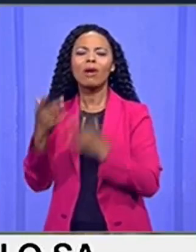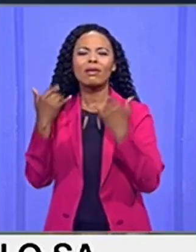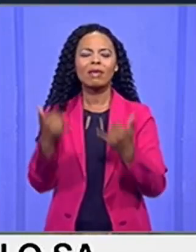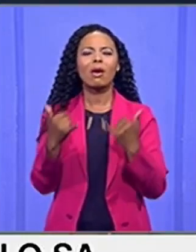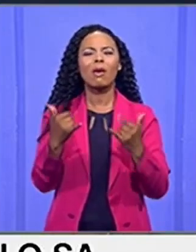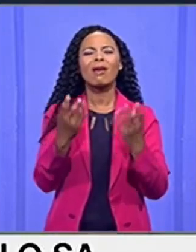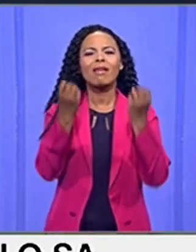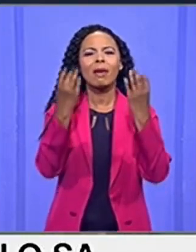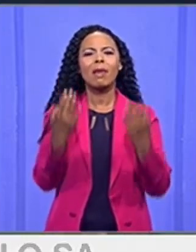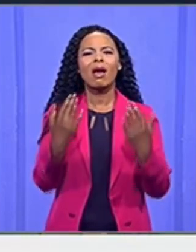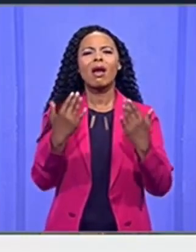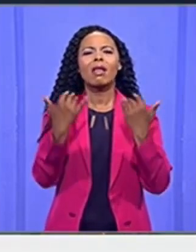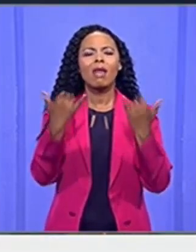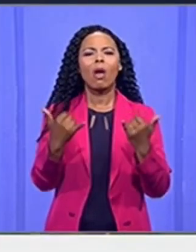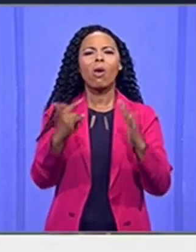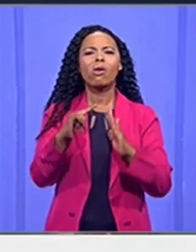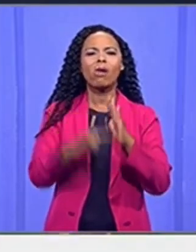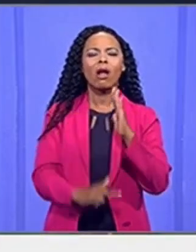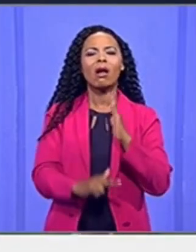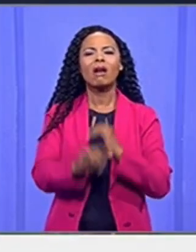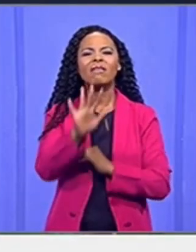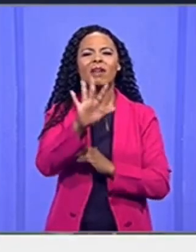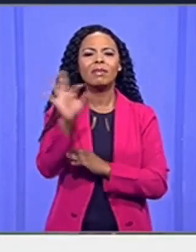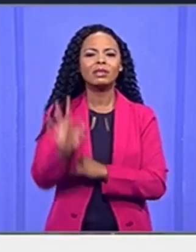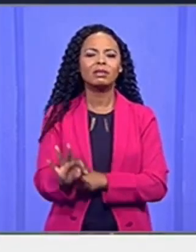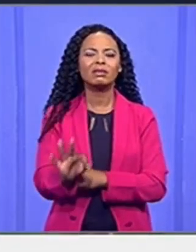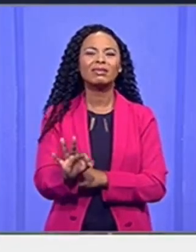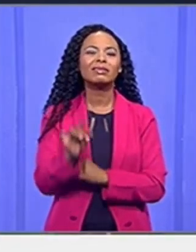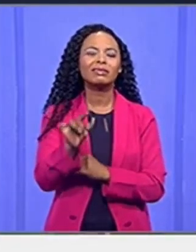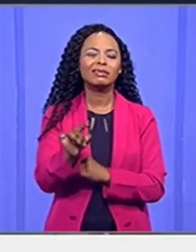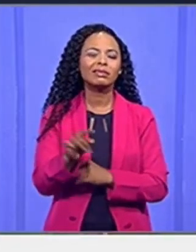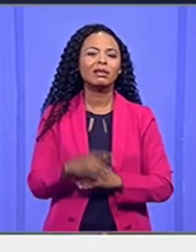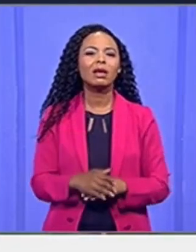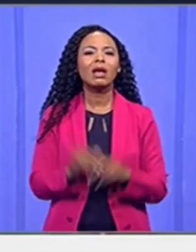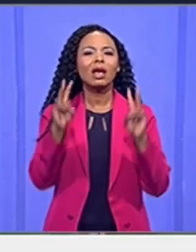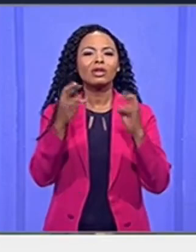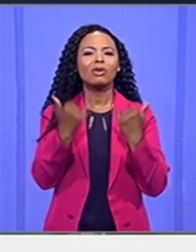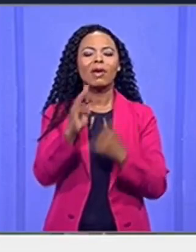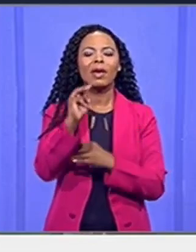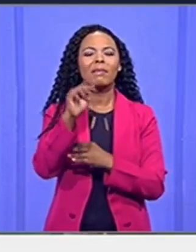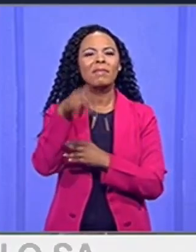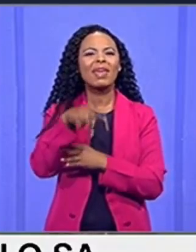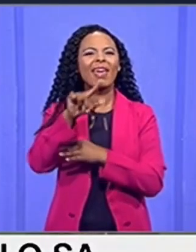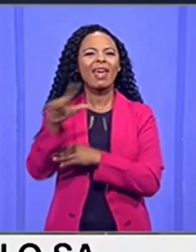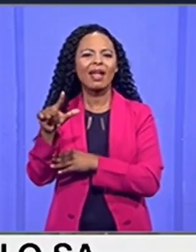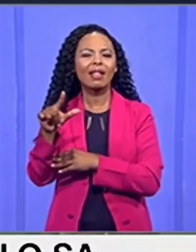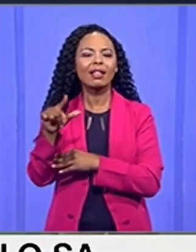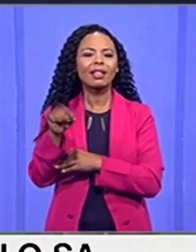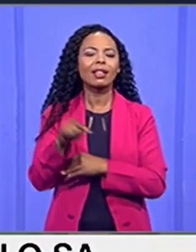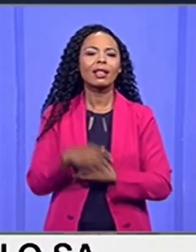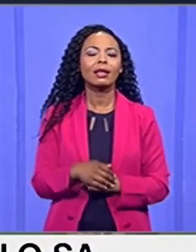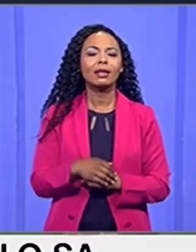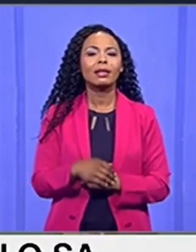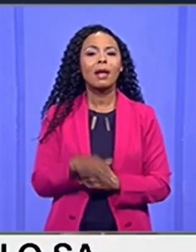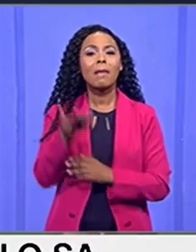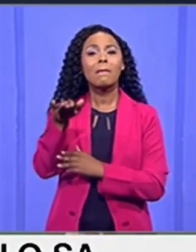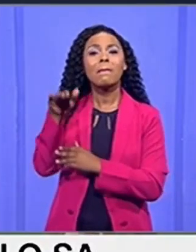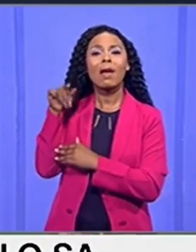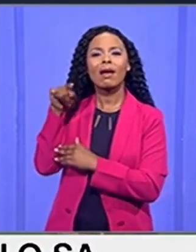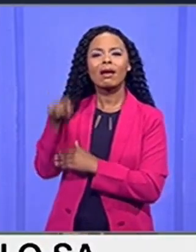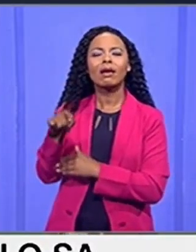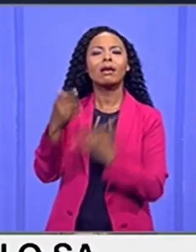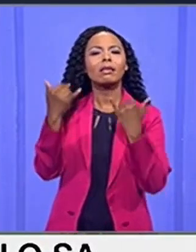lower, closer to, say, 5% in terms of where the NPLs sit. So for banks that do